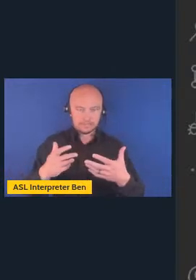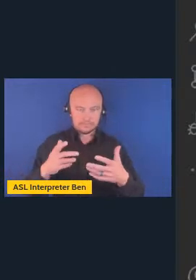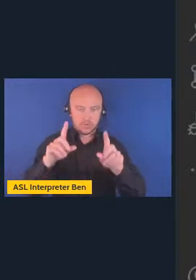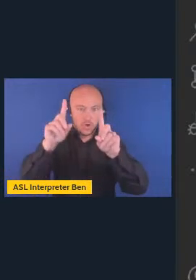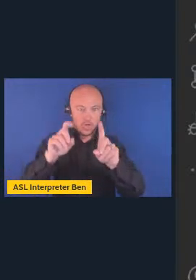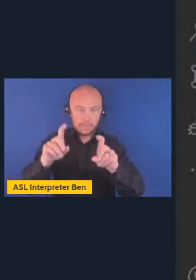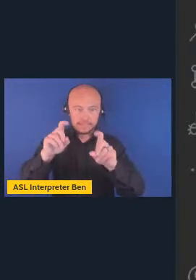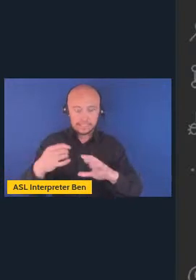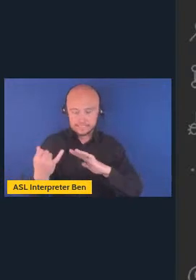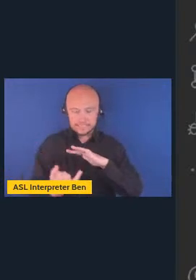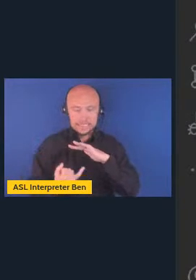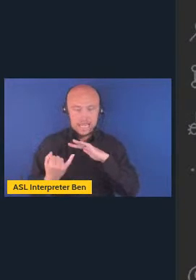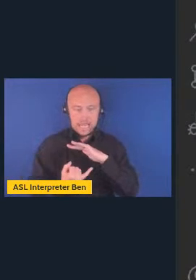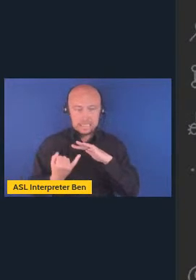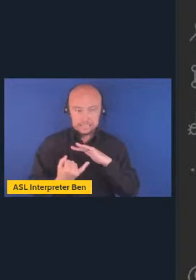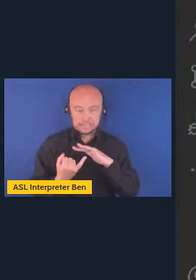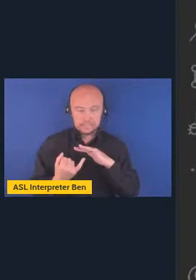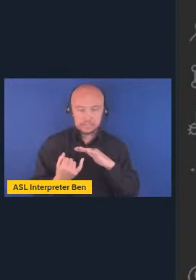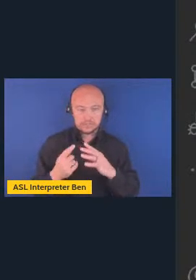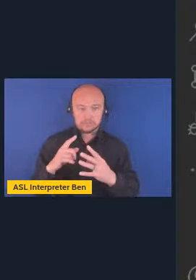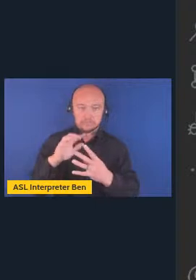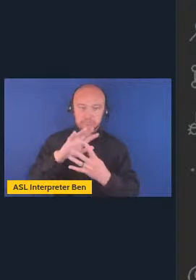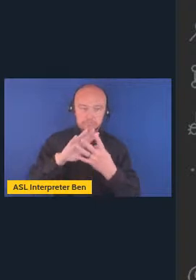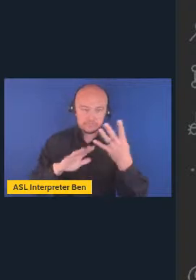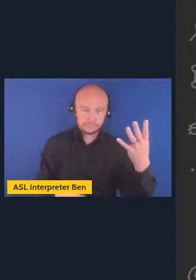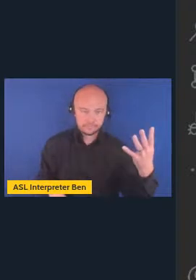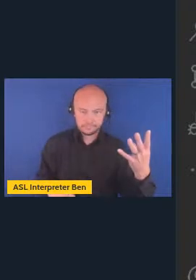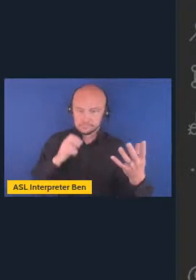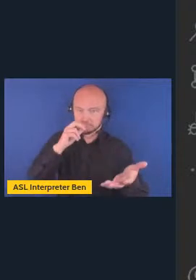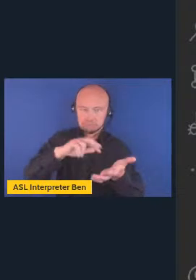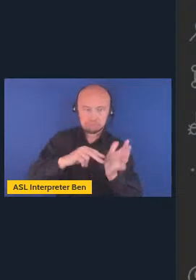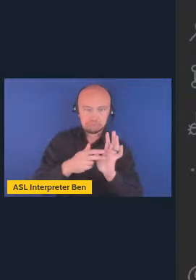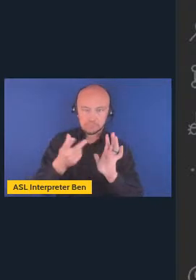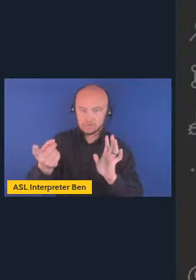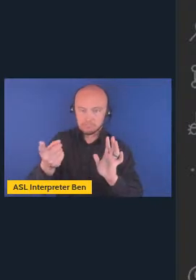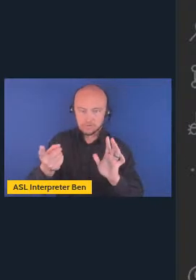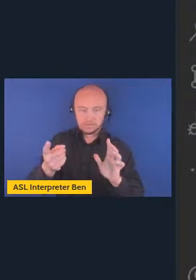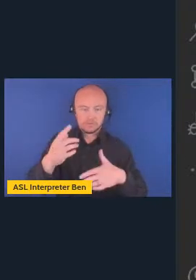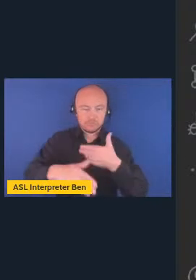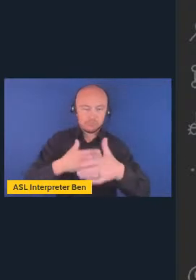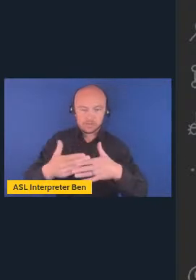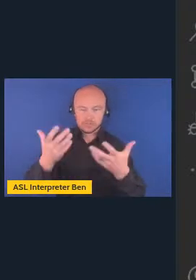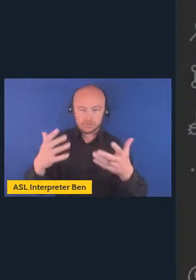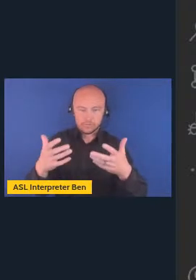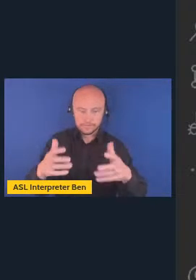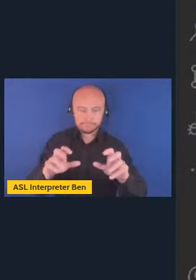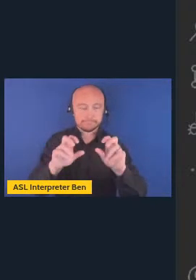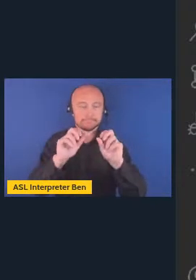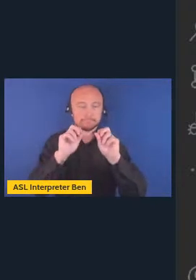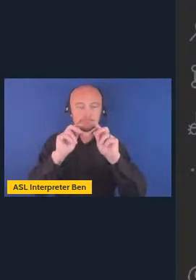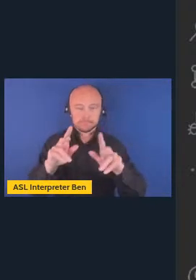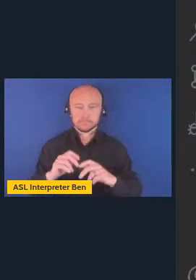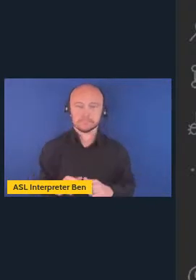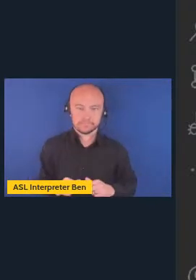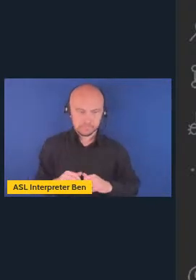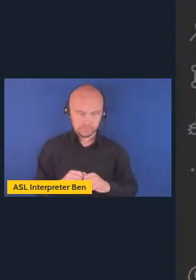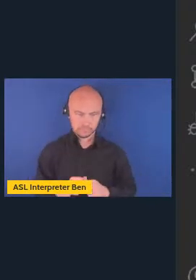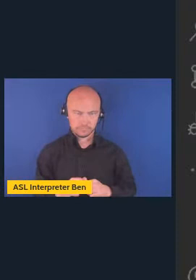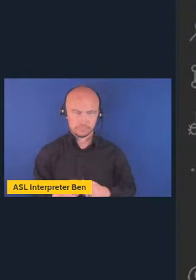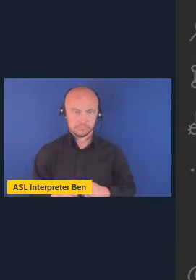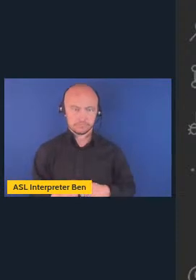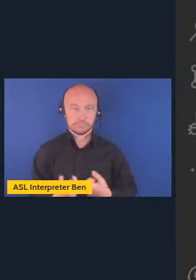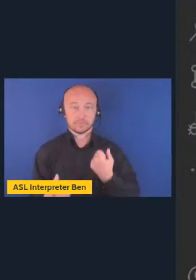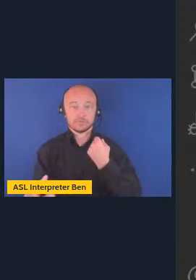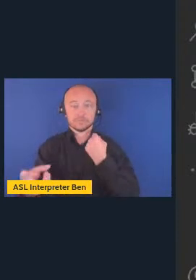in isolation. The fact that I've added stuff here doesn't mean that it was processed here. Okay. So let's save